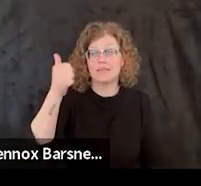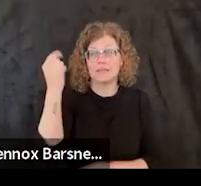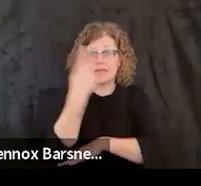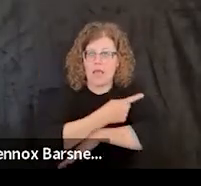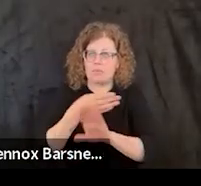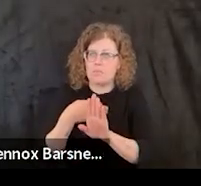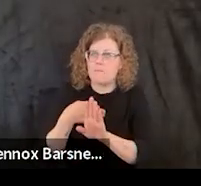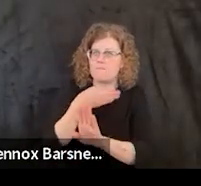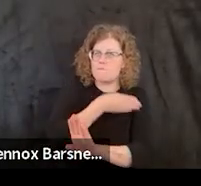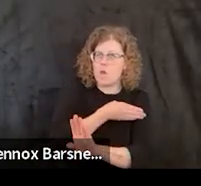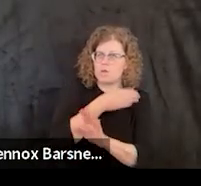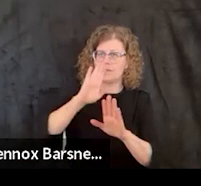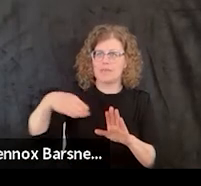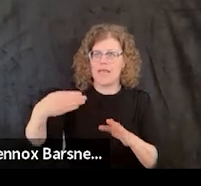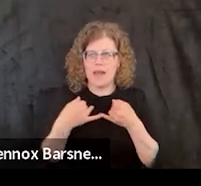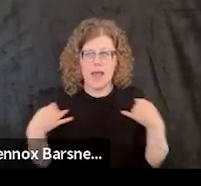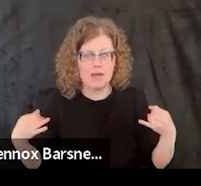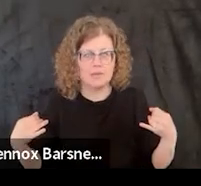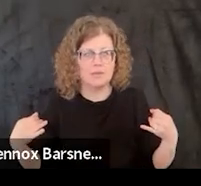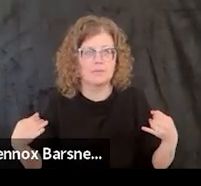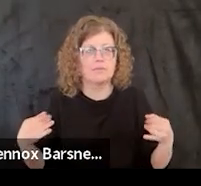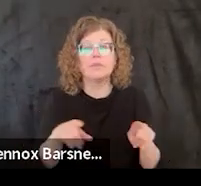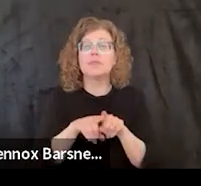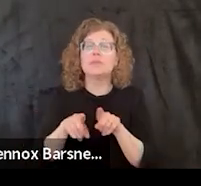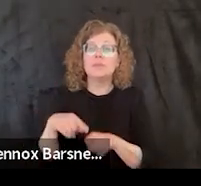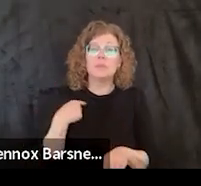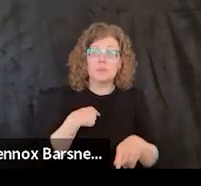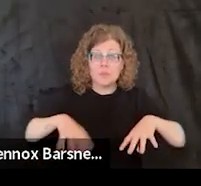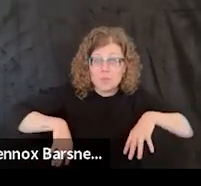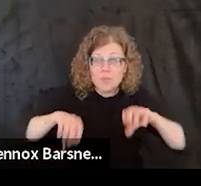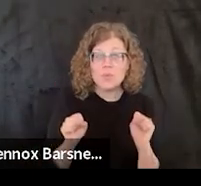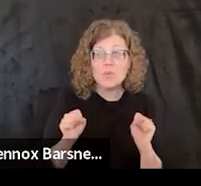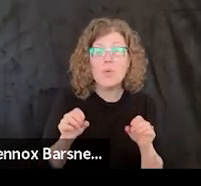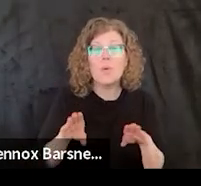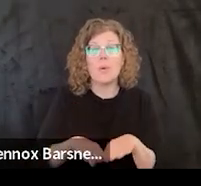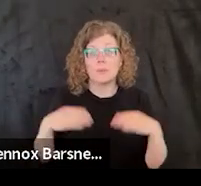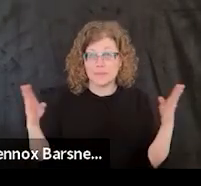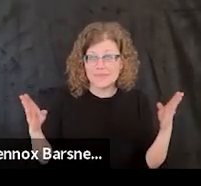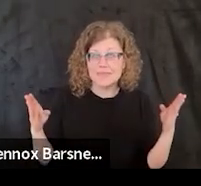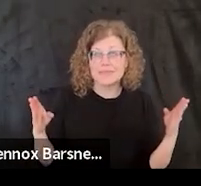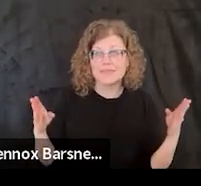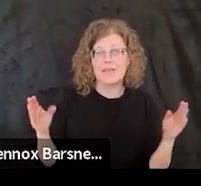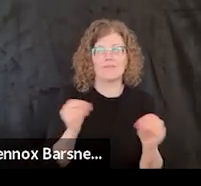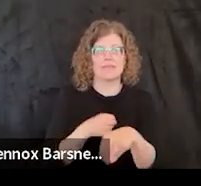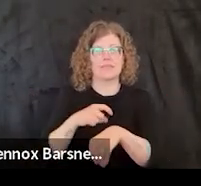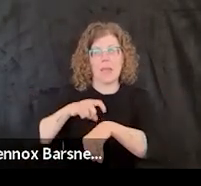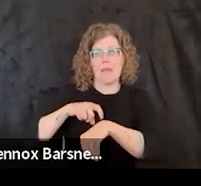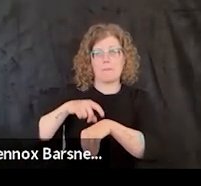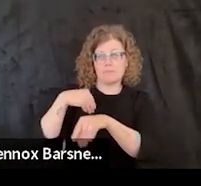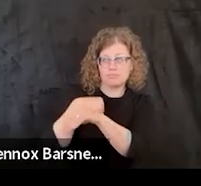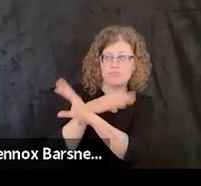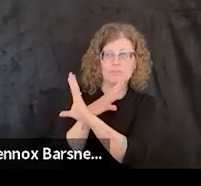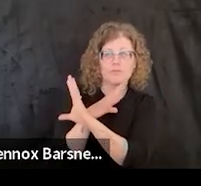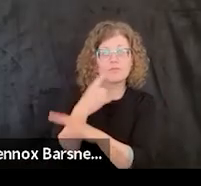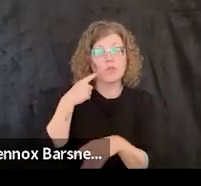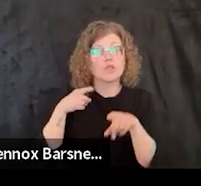with managing volume, we are also hosting virtual open office Q&A sessions throughout the month of April and